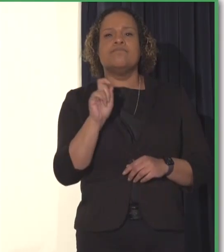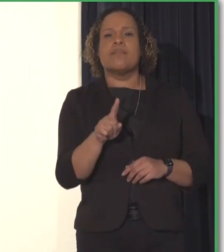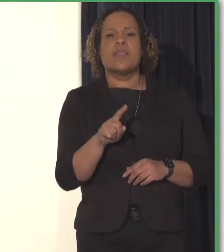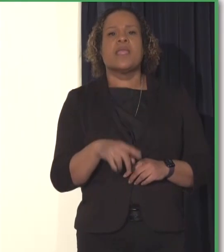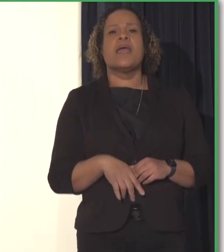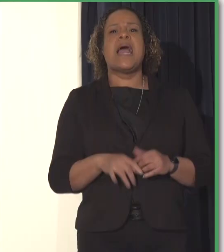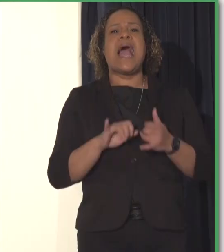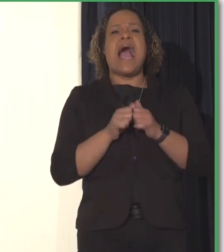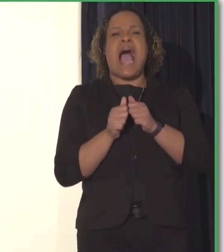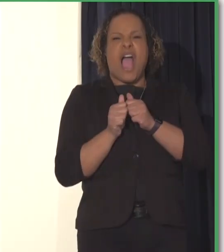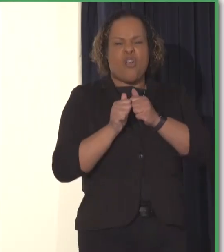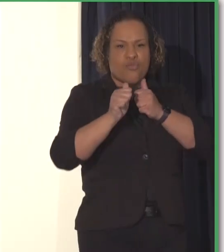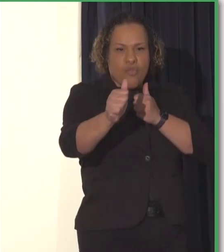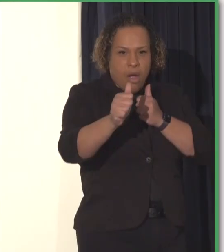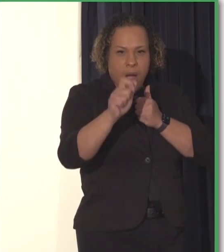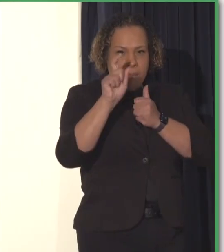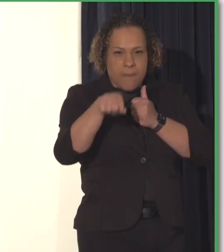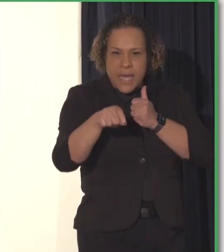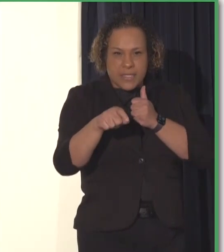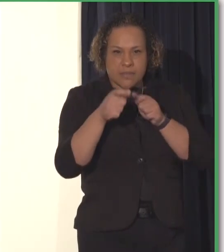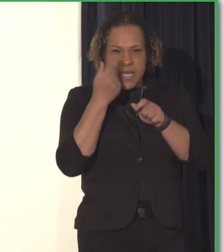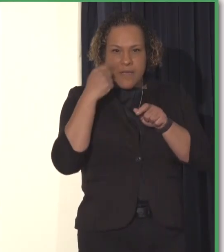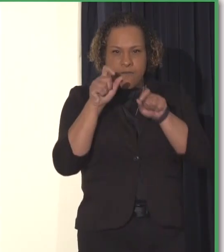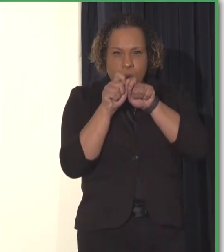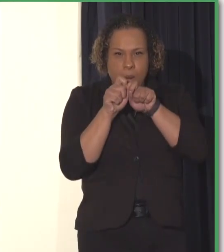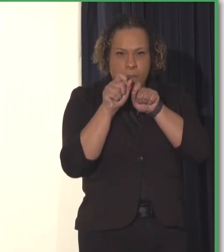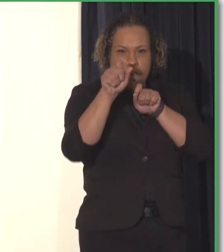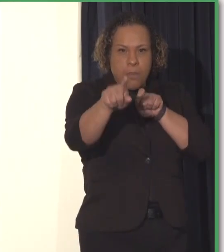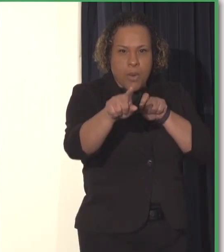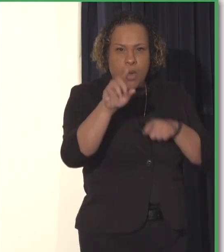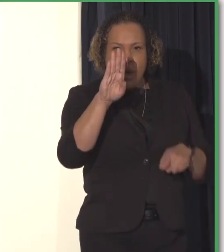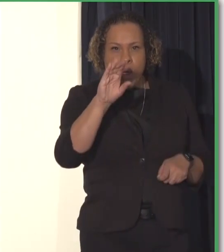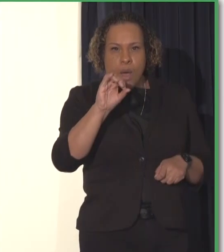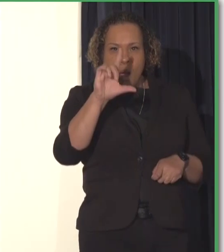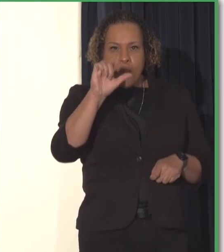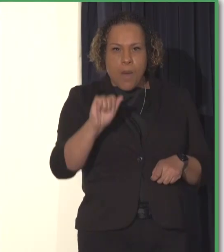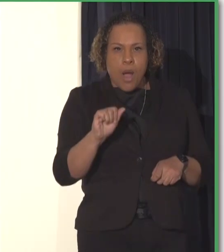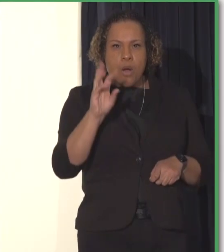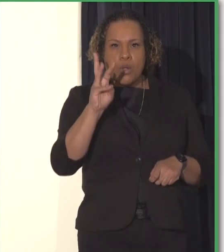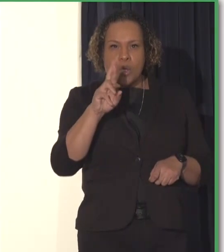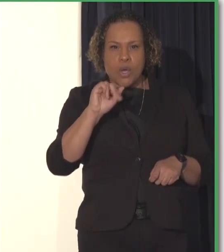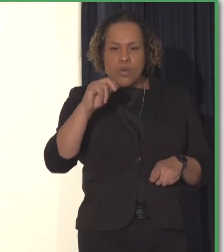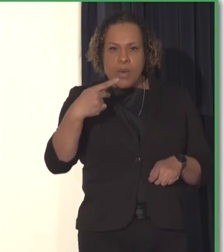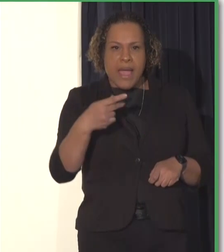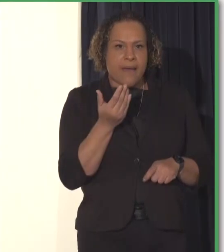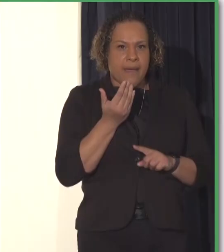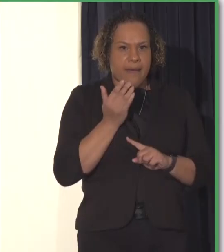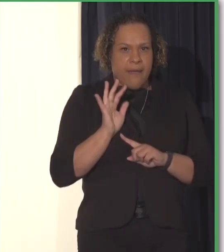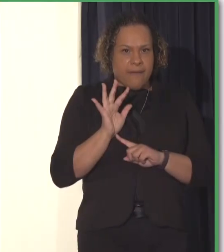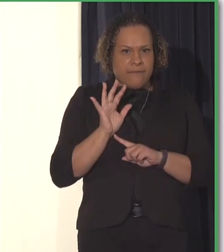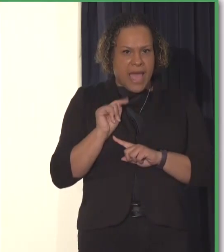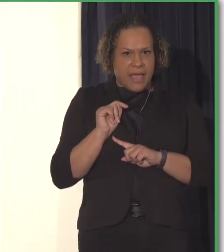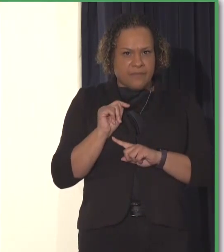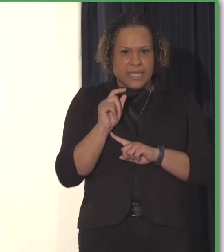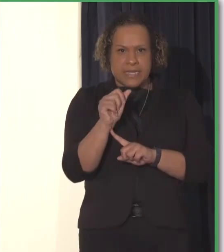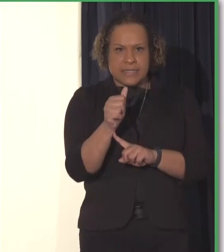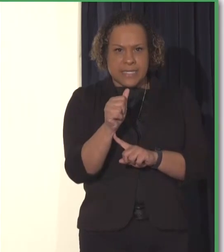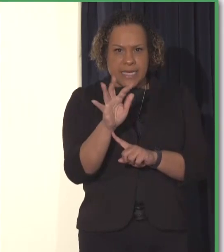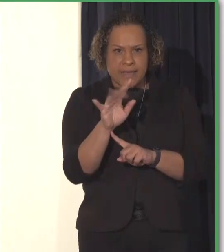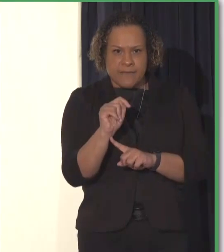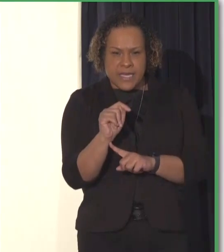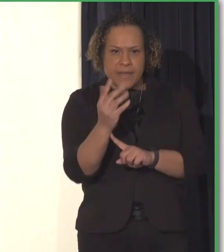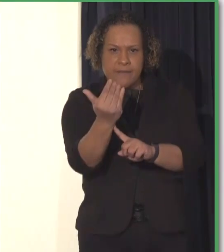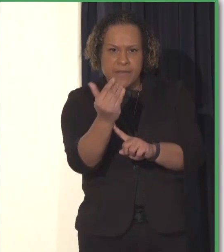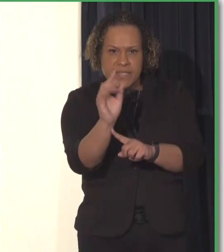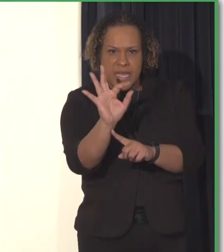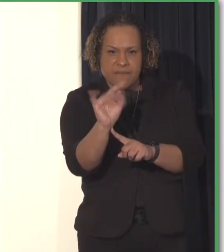be in range to release the bowler wrap? 5 feet, 10 feet, 15 feet? I think it's within 10 to 15